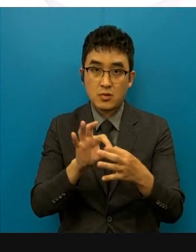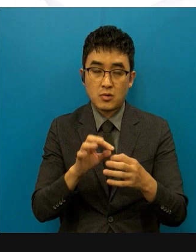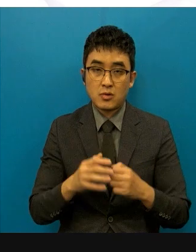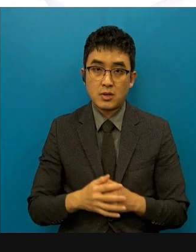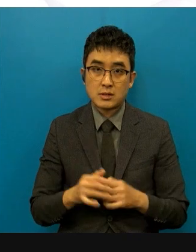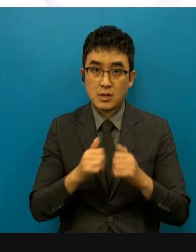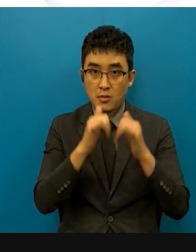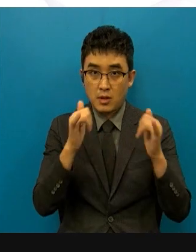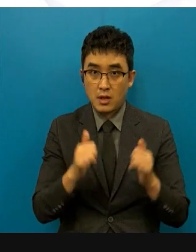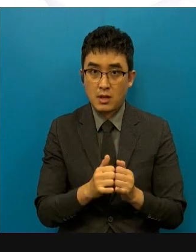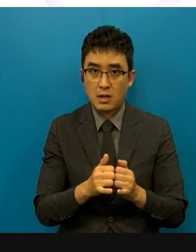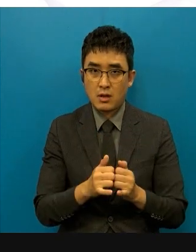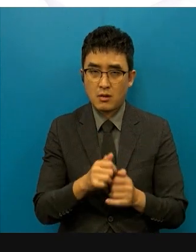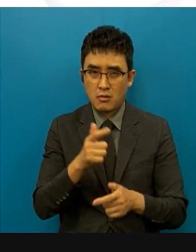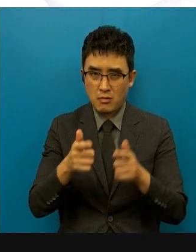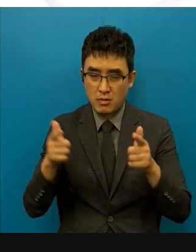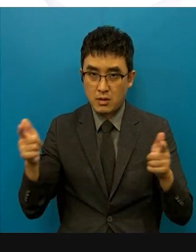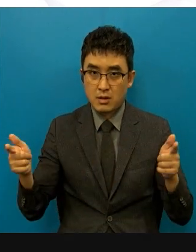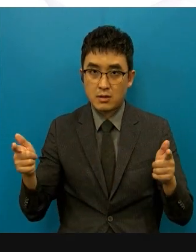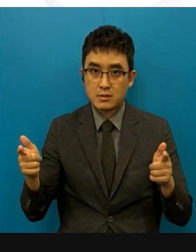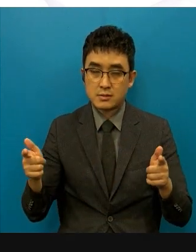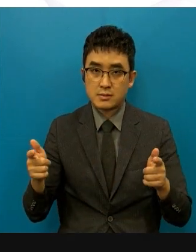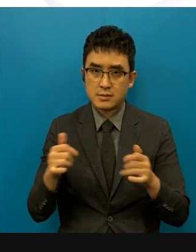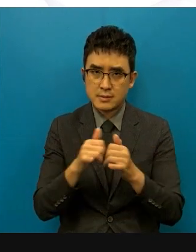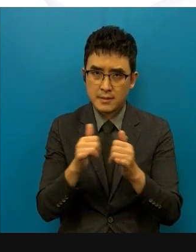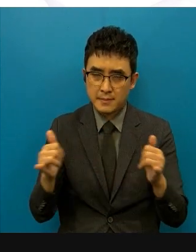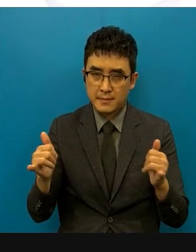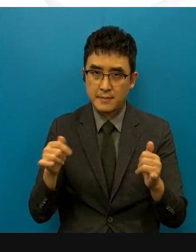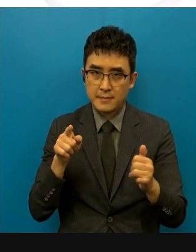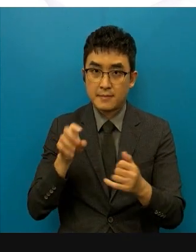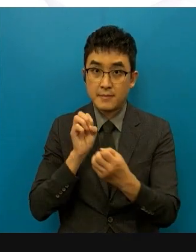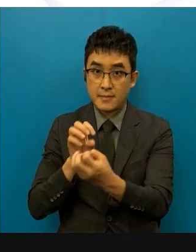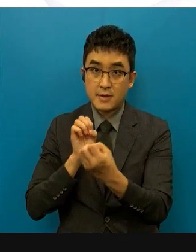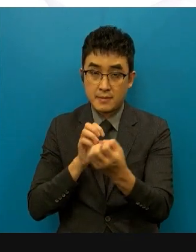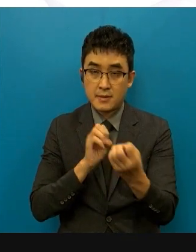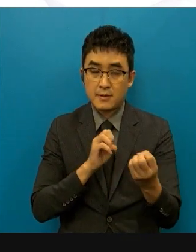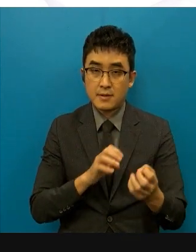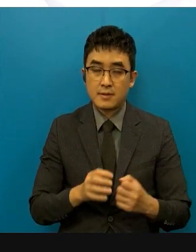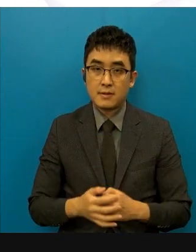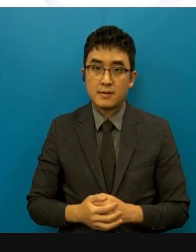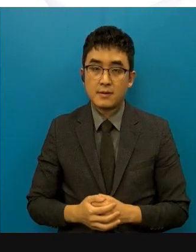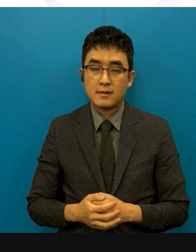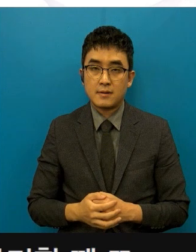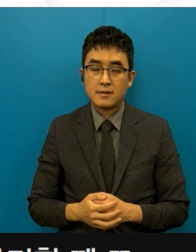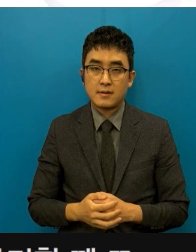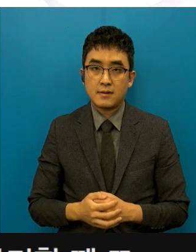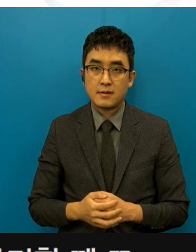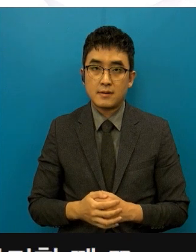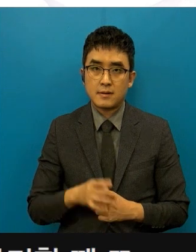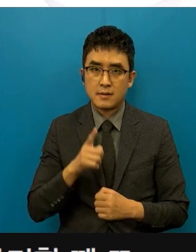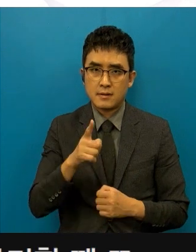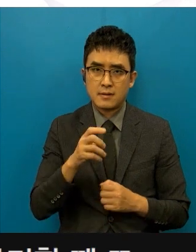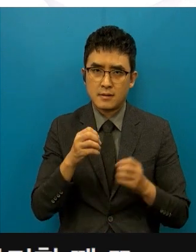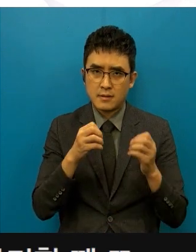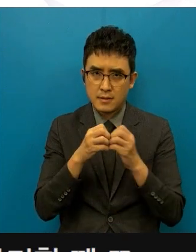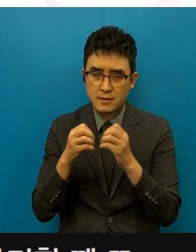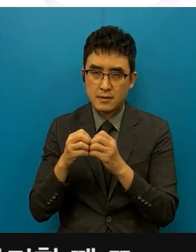different understanding of relevant terms frequently become a major stumbling